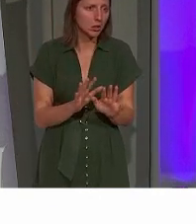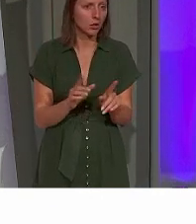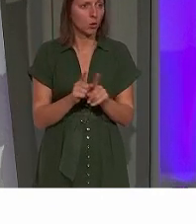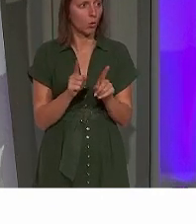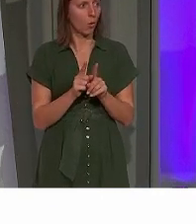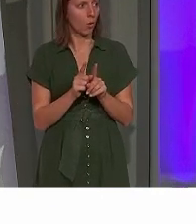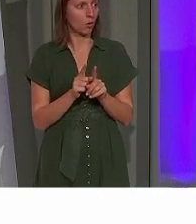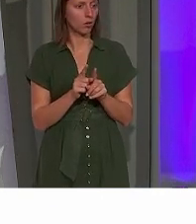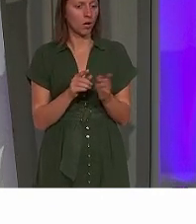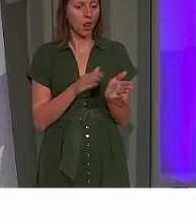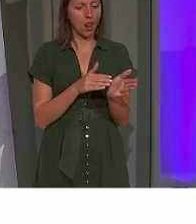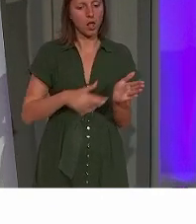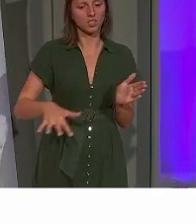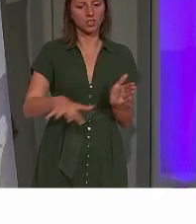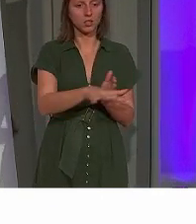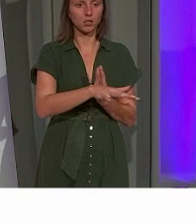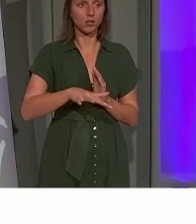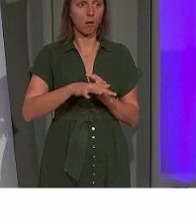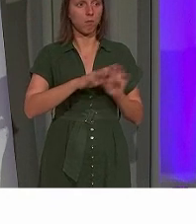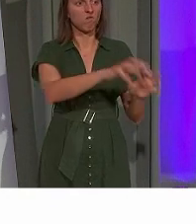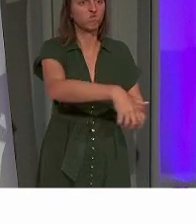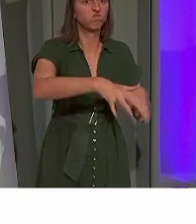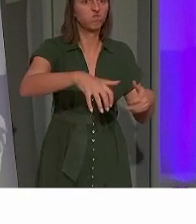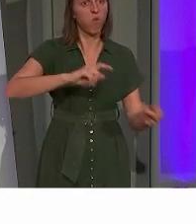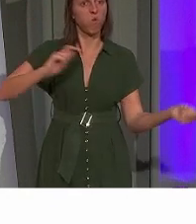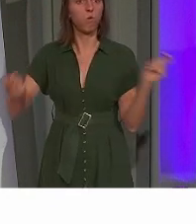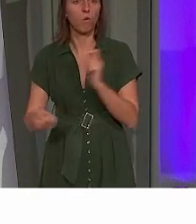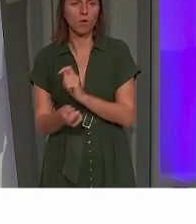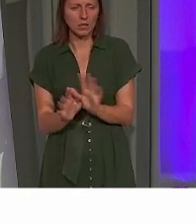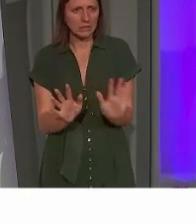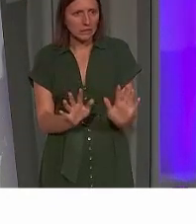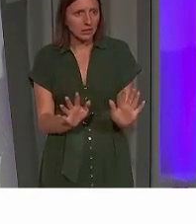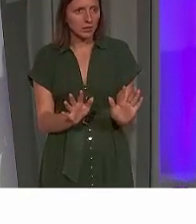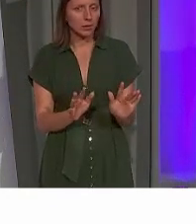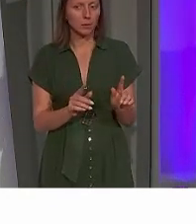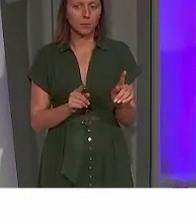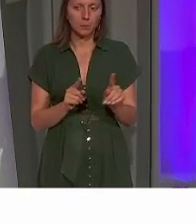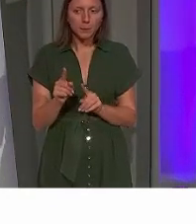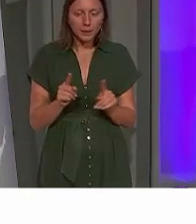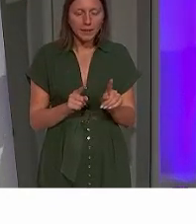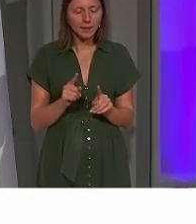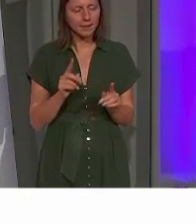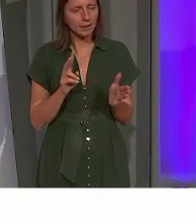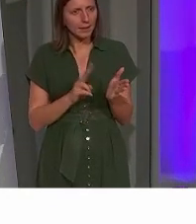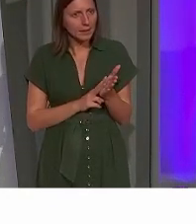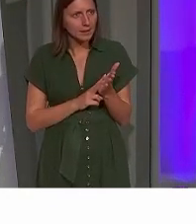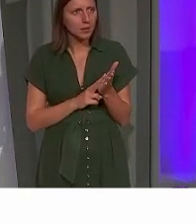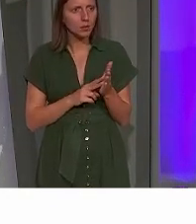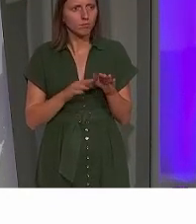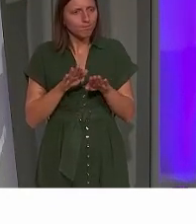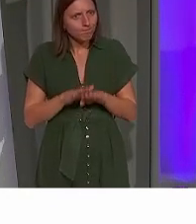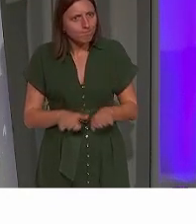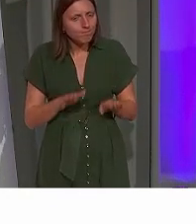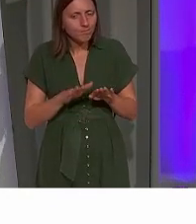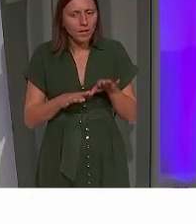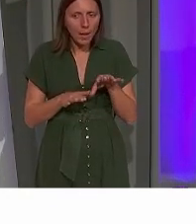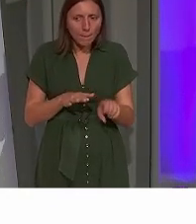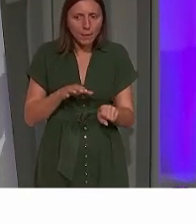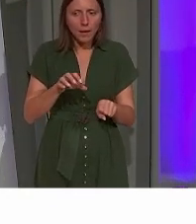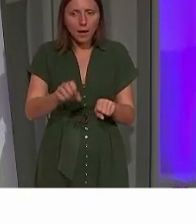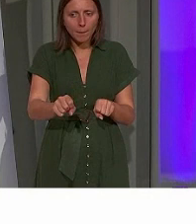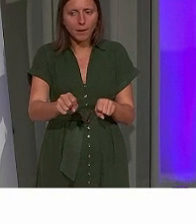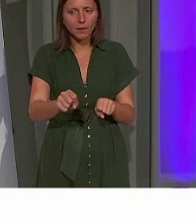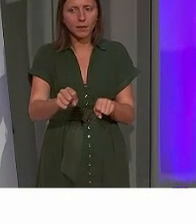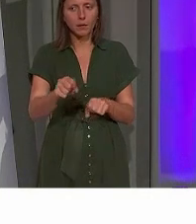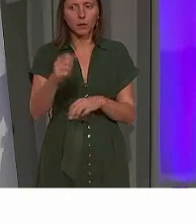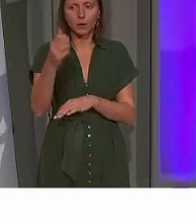trees. We also didn't want to change any of the morphology of the Westen. So then we had to work in a very